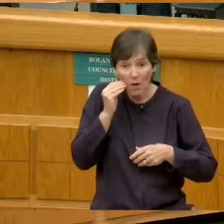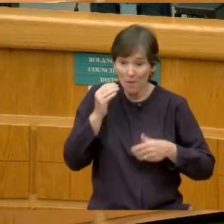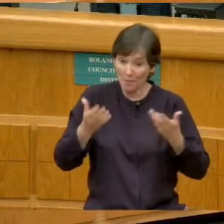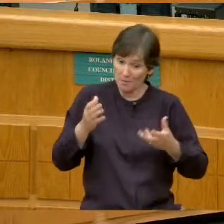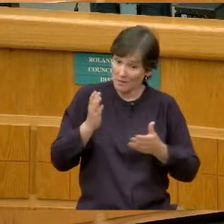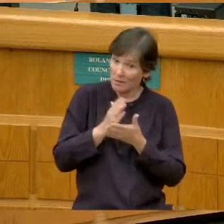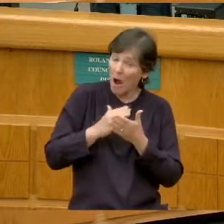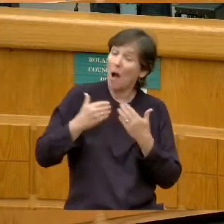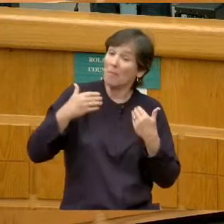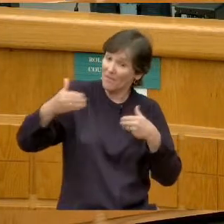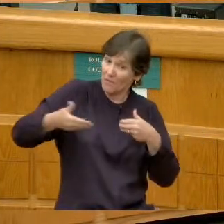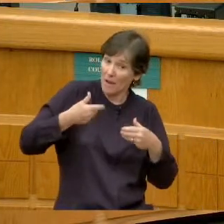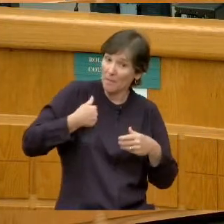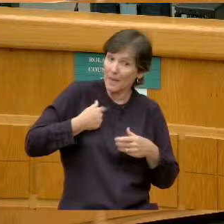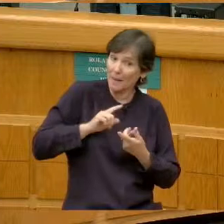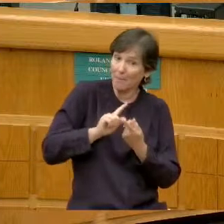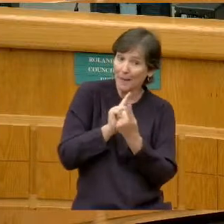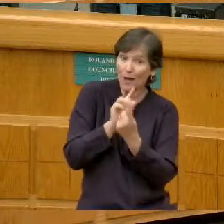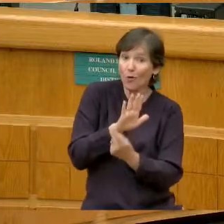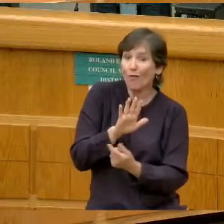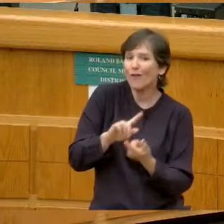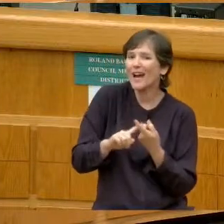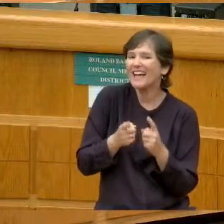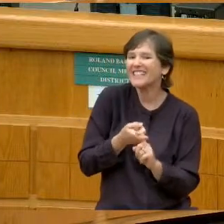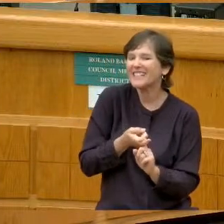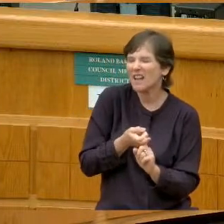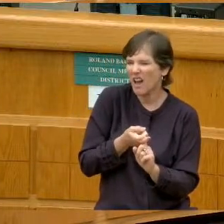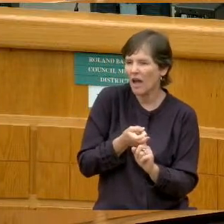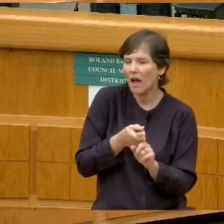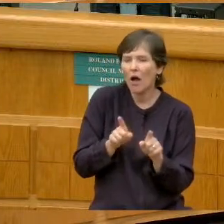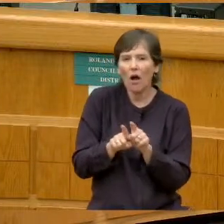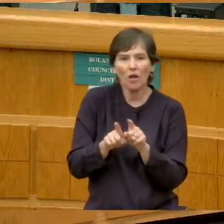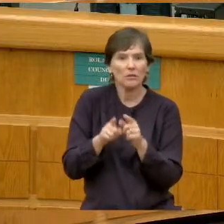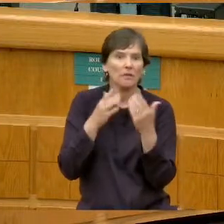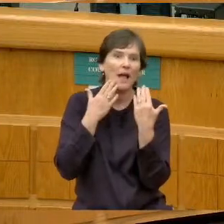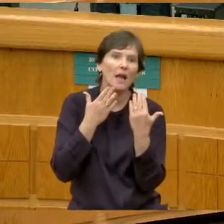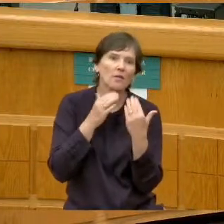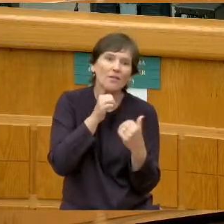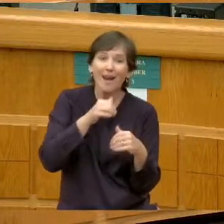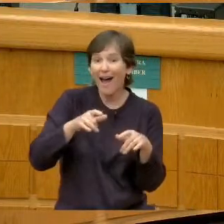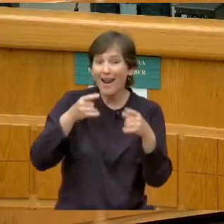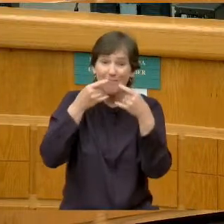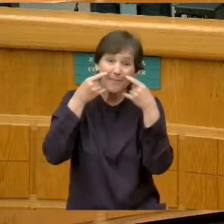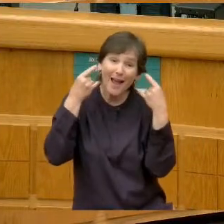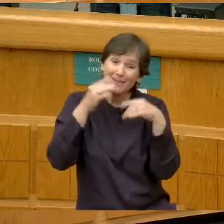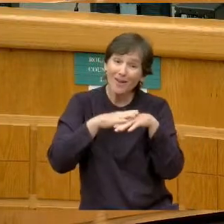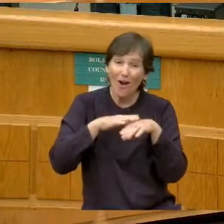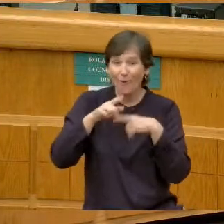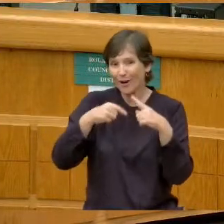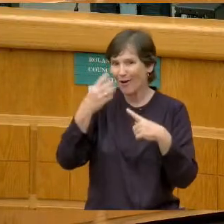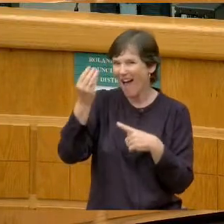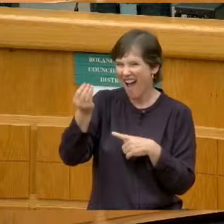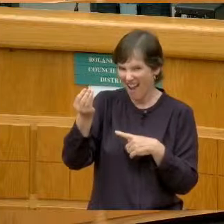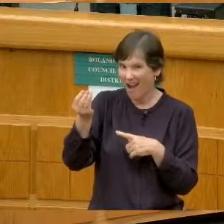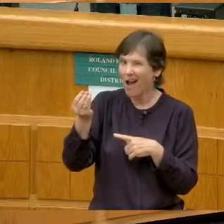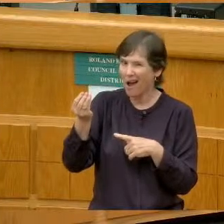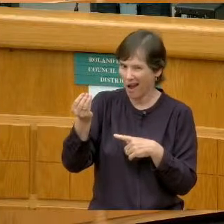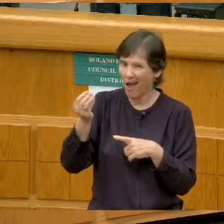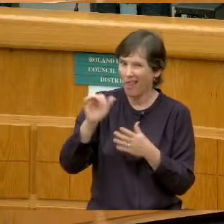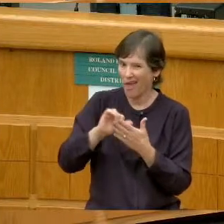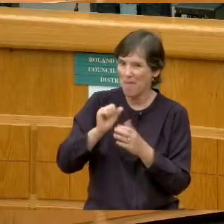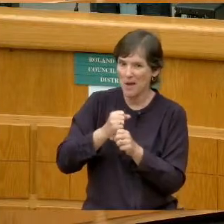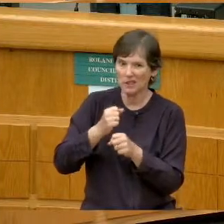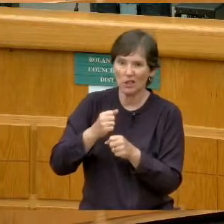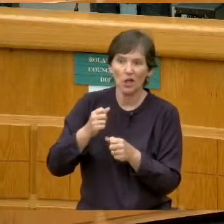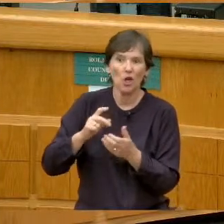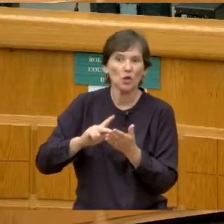friends. Also, thank you for not wearing those masks when you go out. Wearing a mask makes it twice as hard for me to visit your